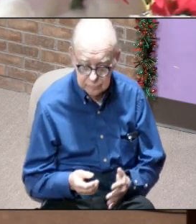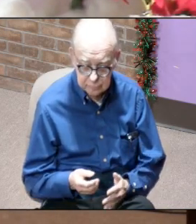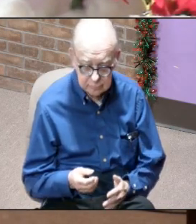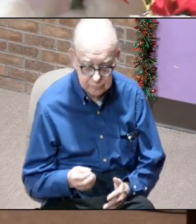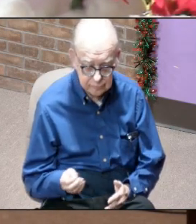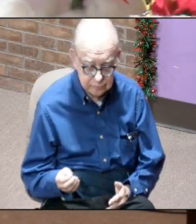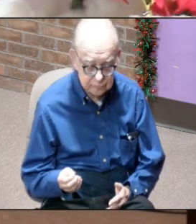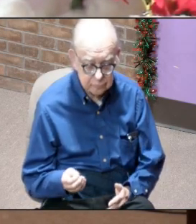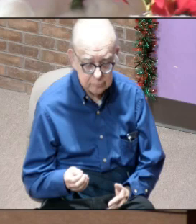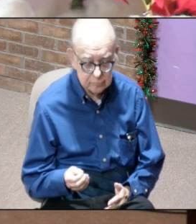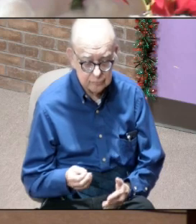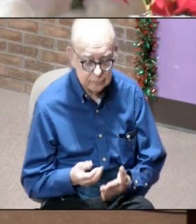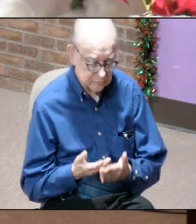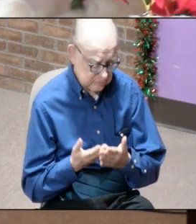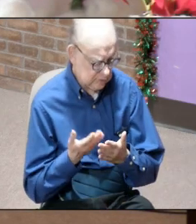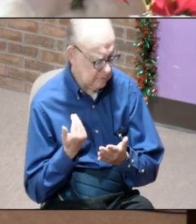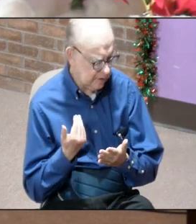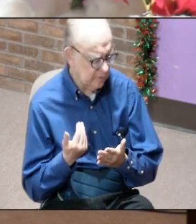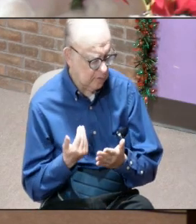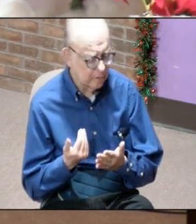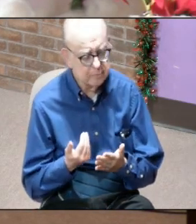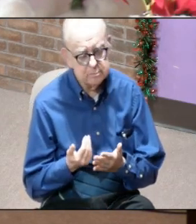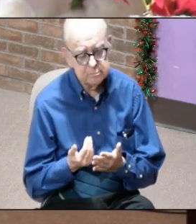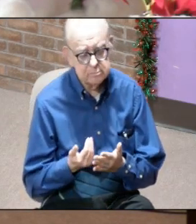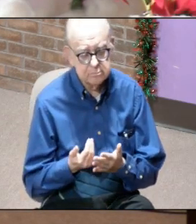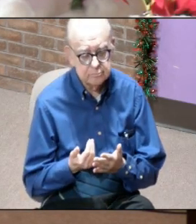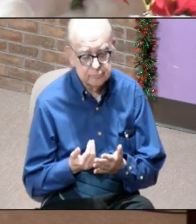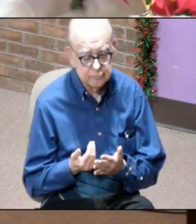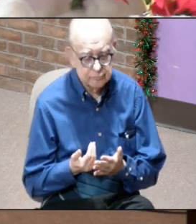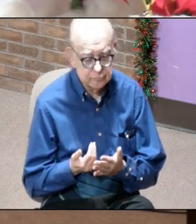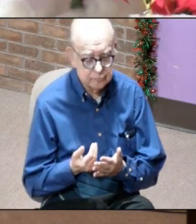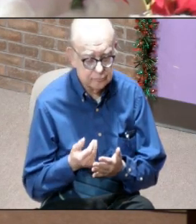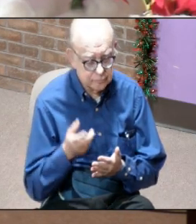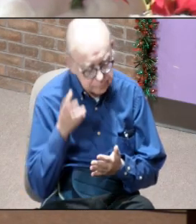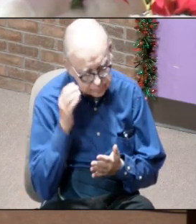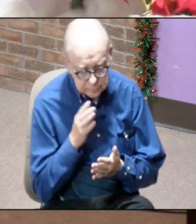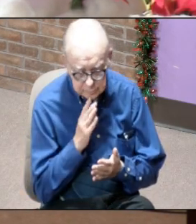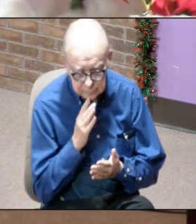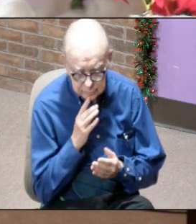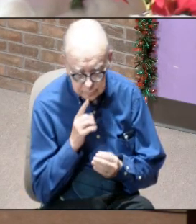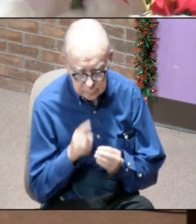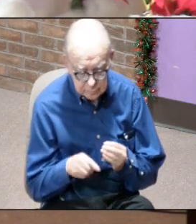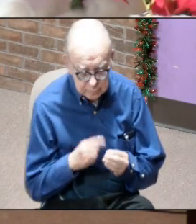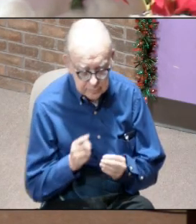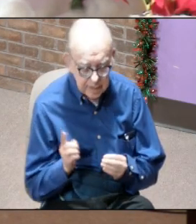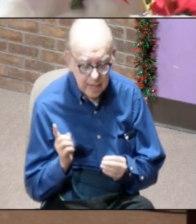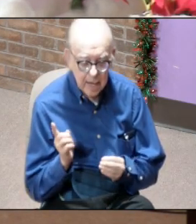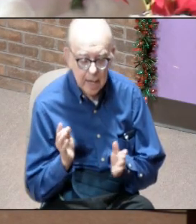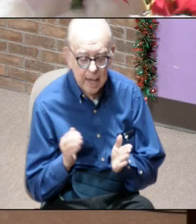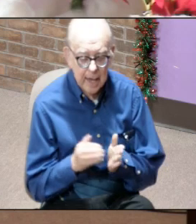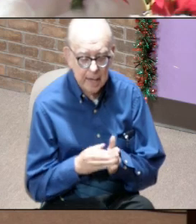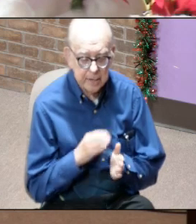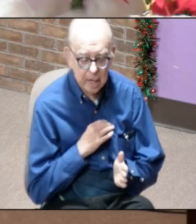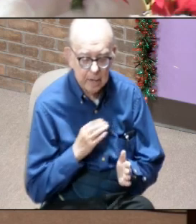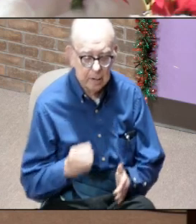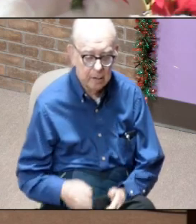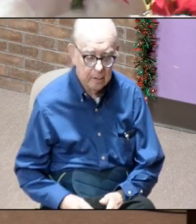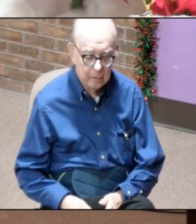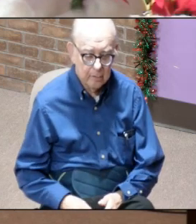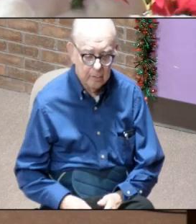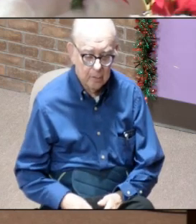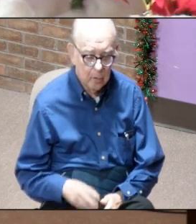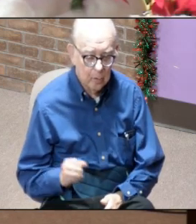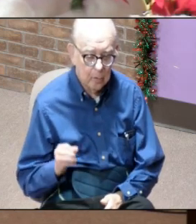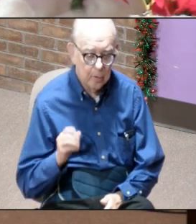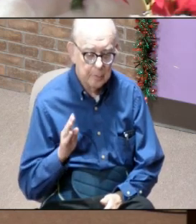and even kind of prior to, you hear the talk about the Antichrist or the